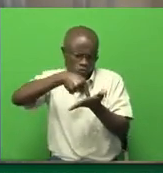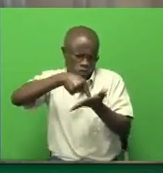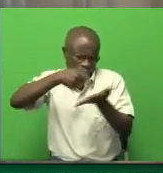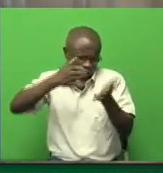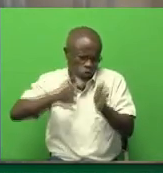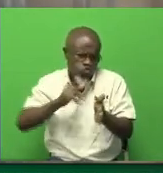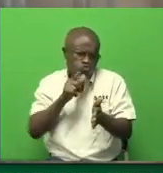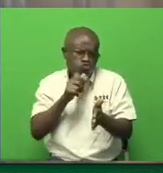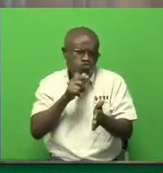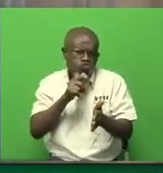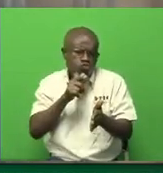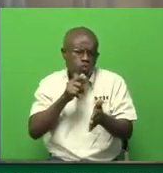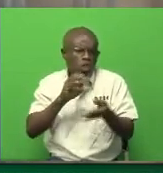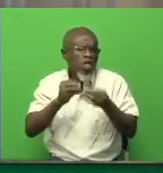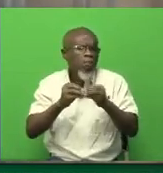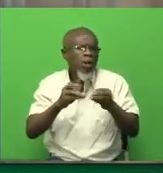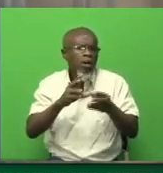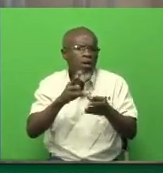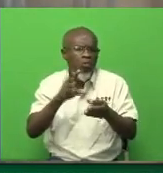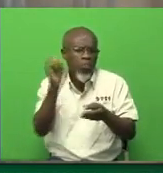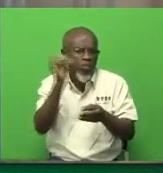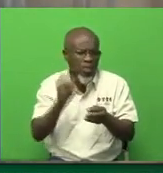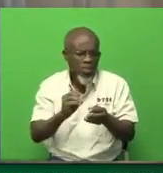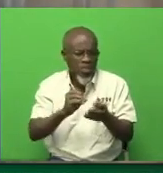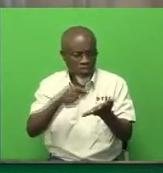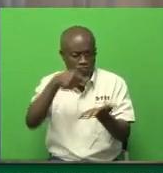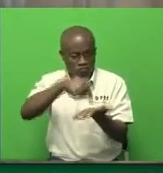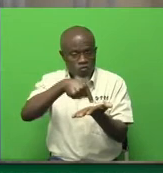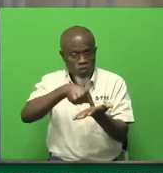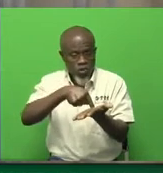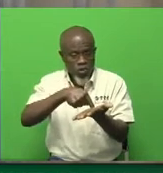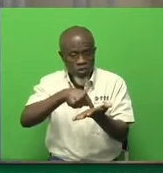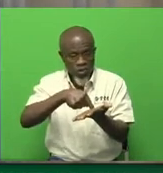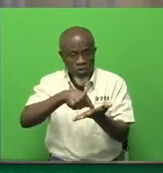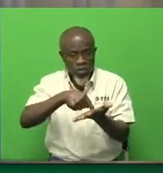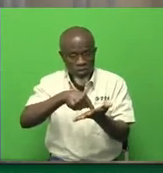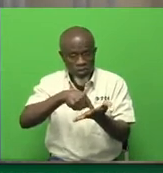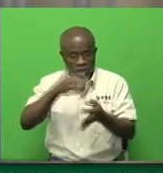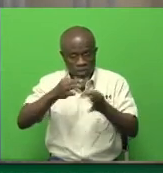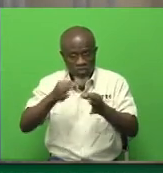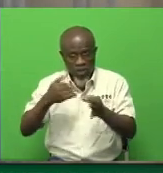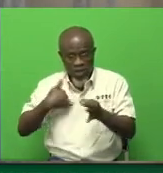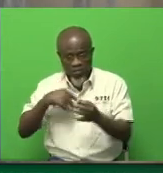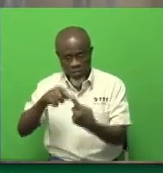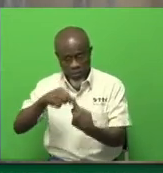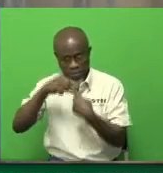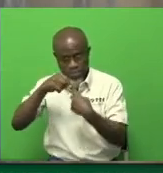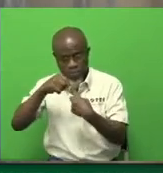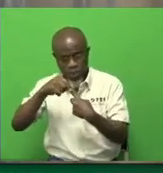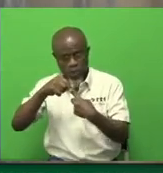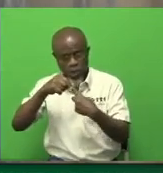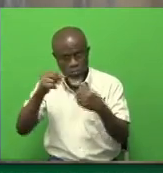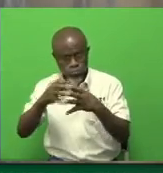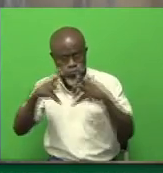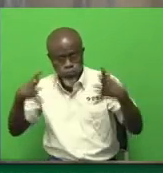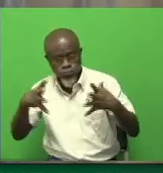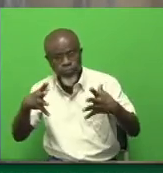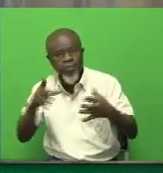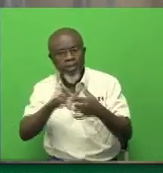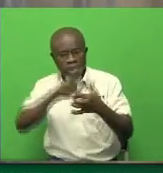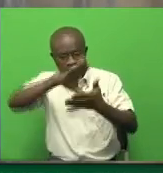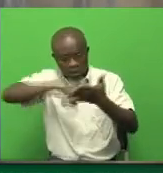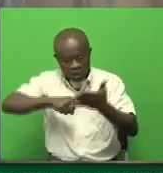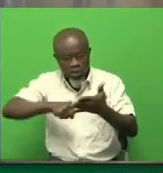government we will bring a bill that requires a special majority to remove the special majority close and then pass it